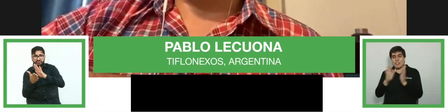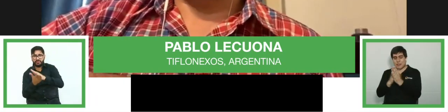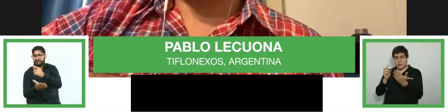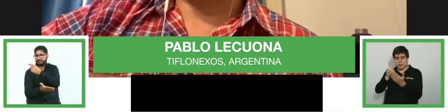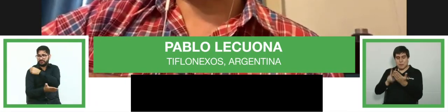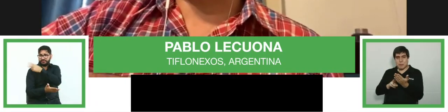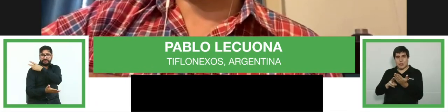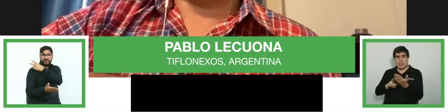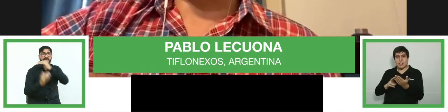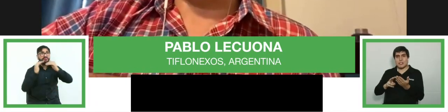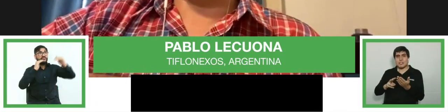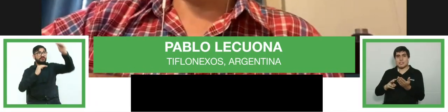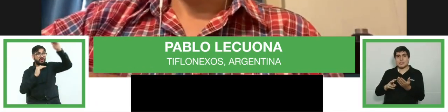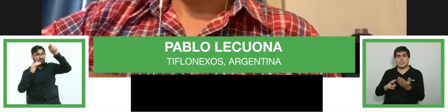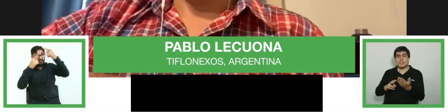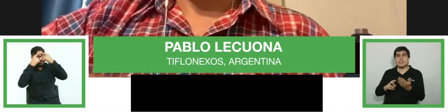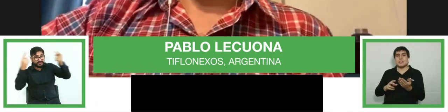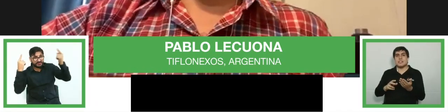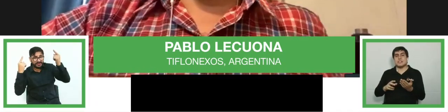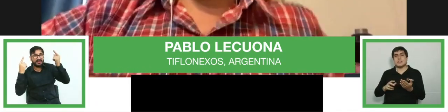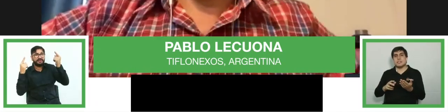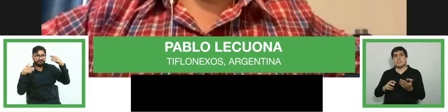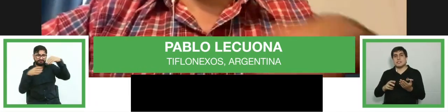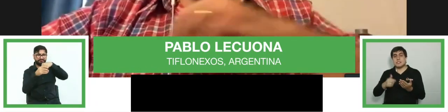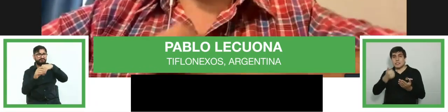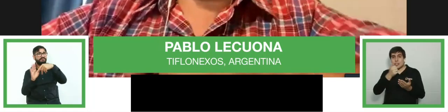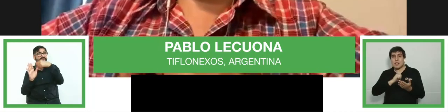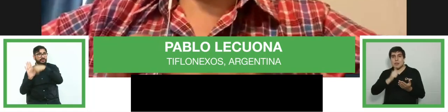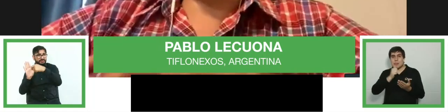But only can we cover